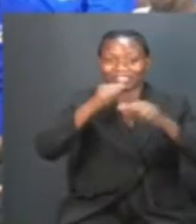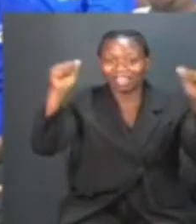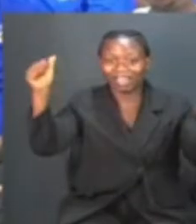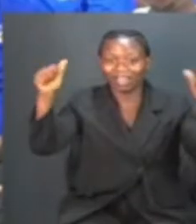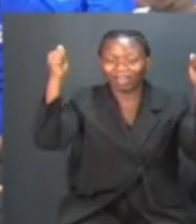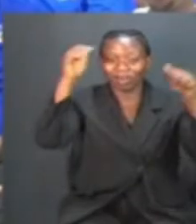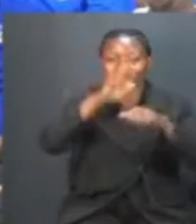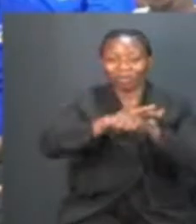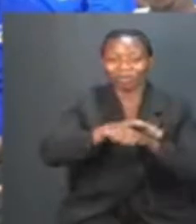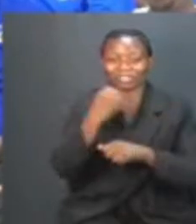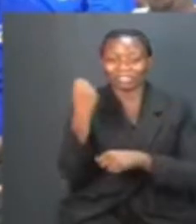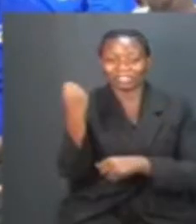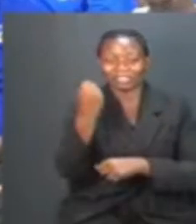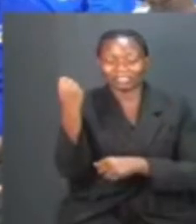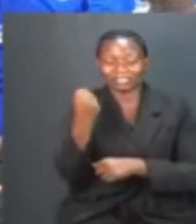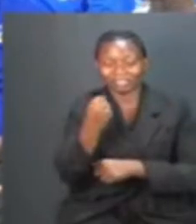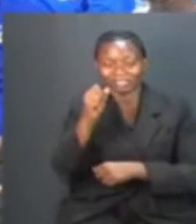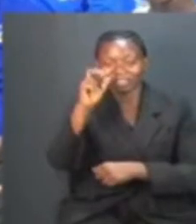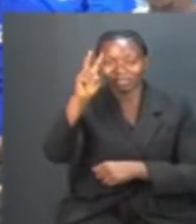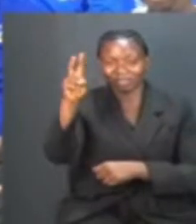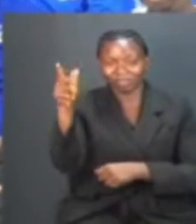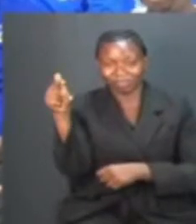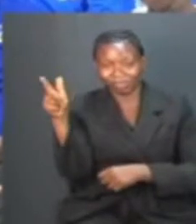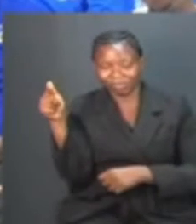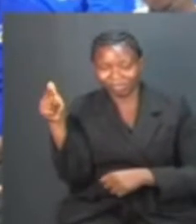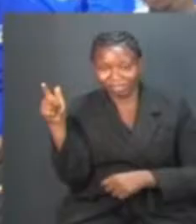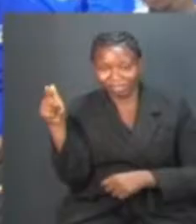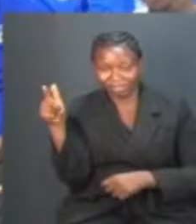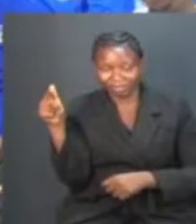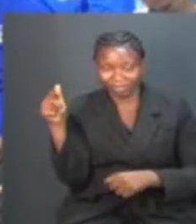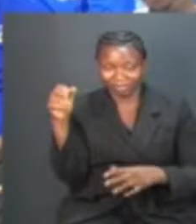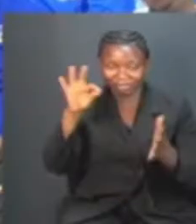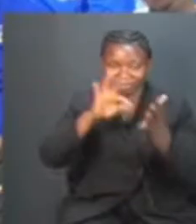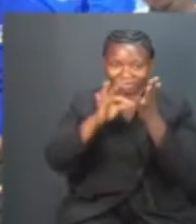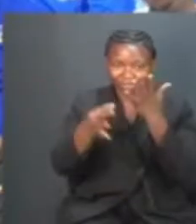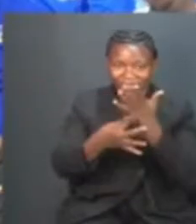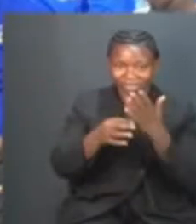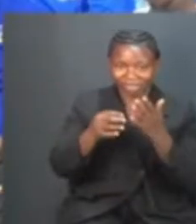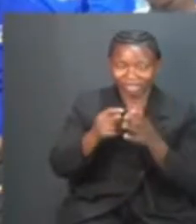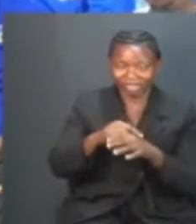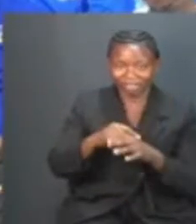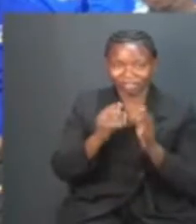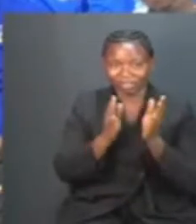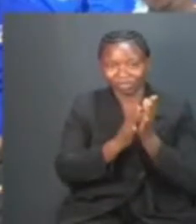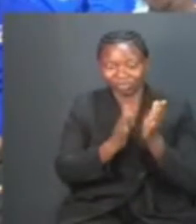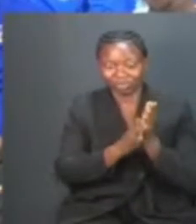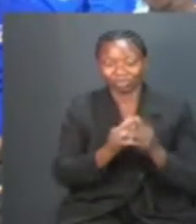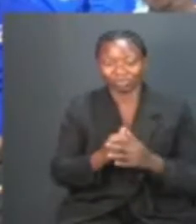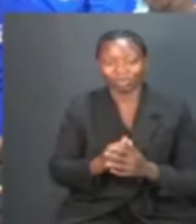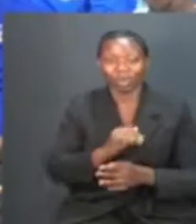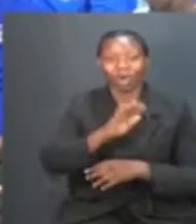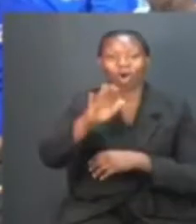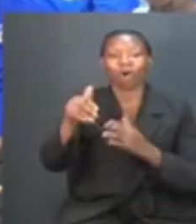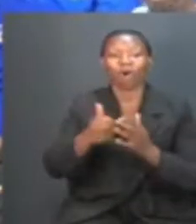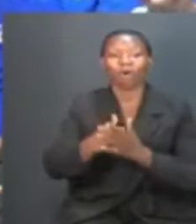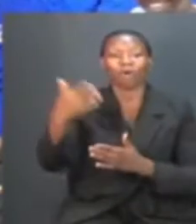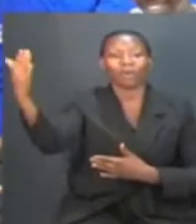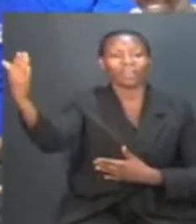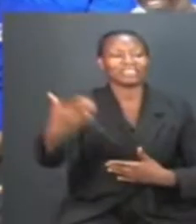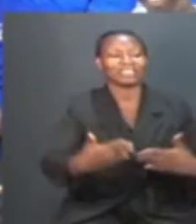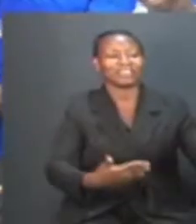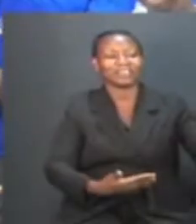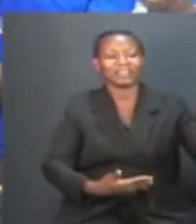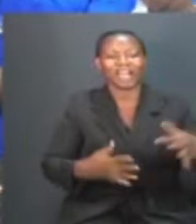21st February 2026 at Abo Senior High School premises, and you are all invited.